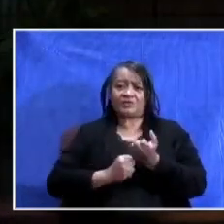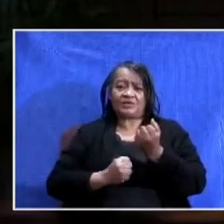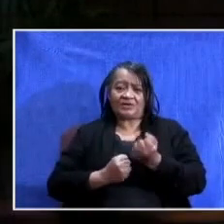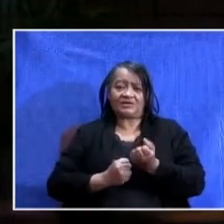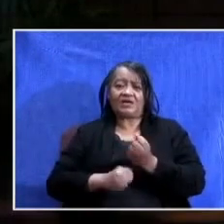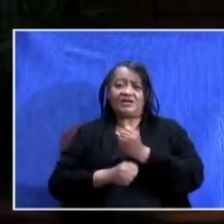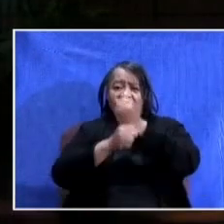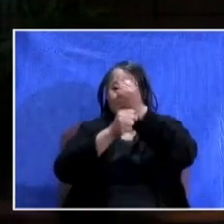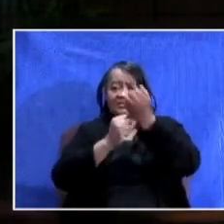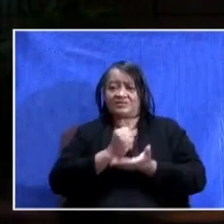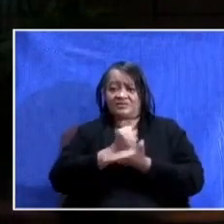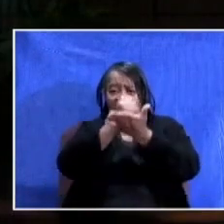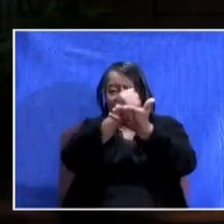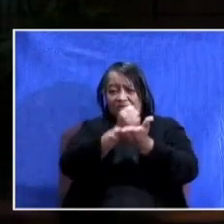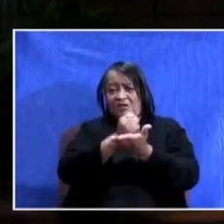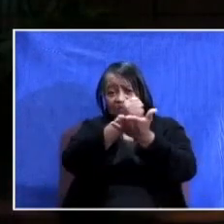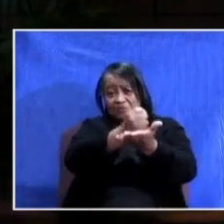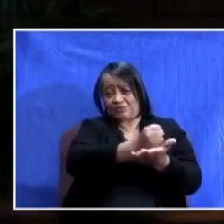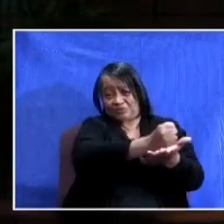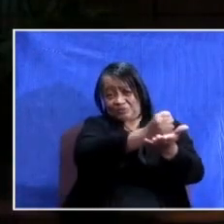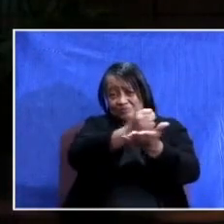assist.